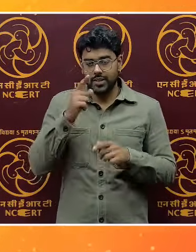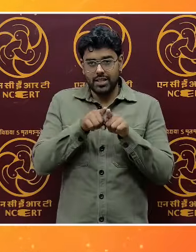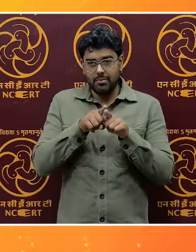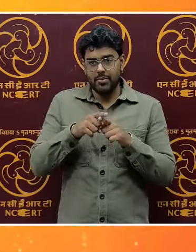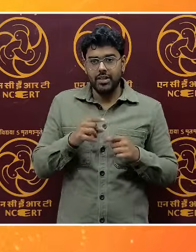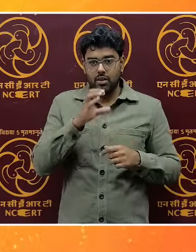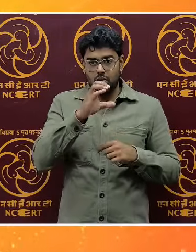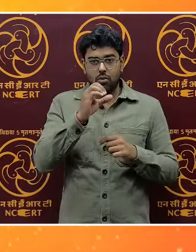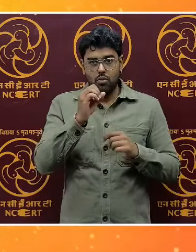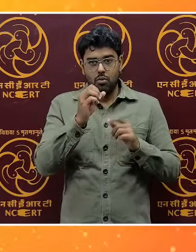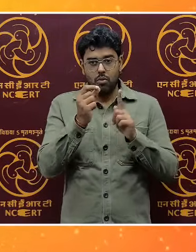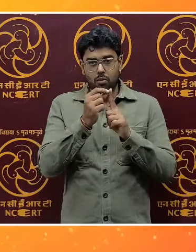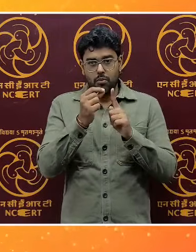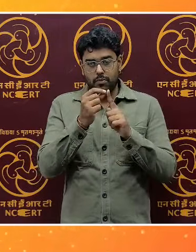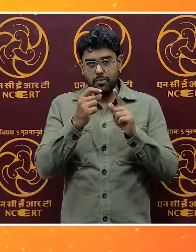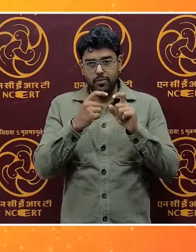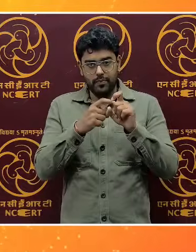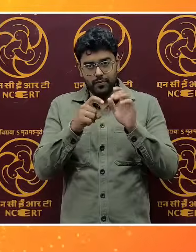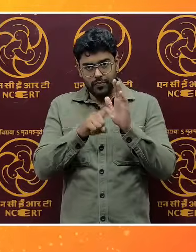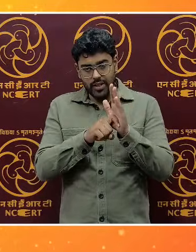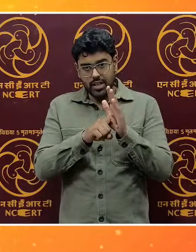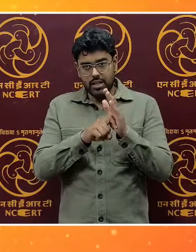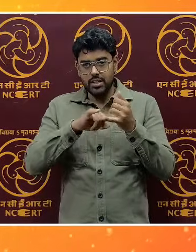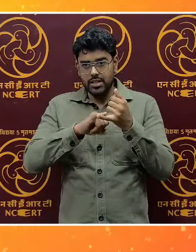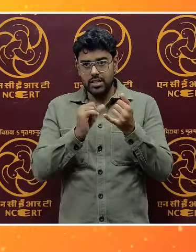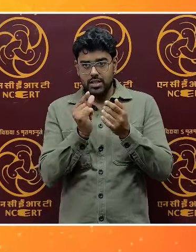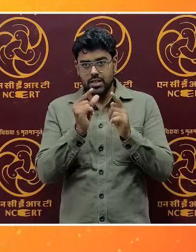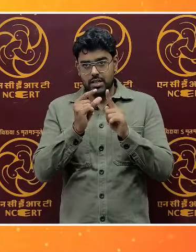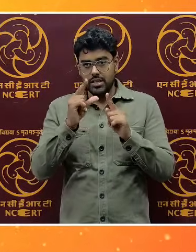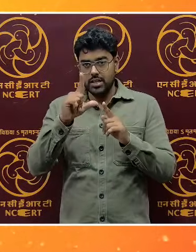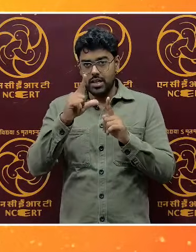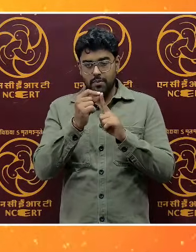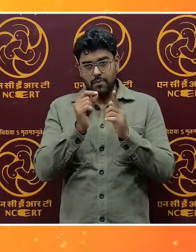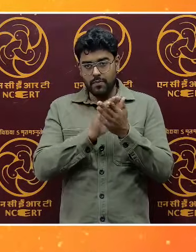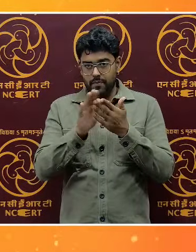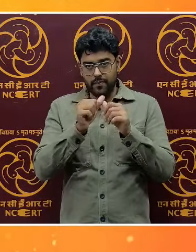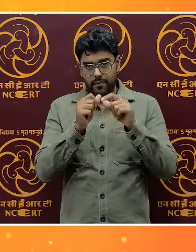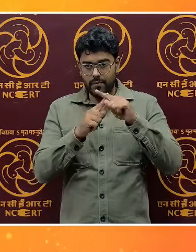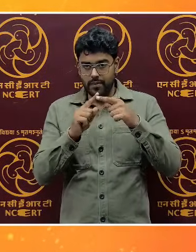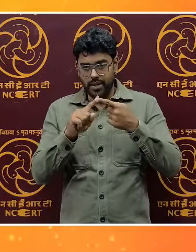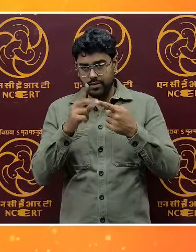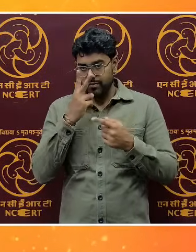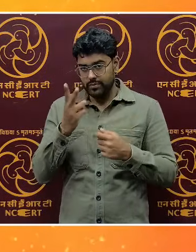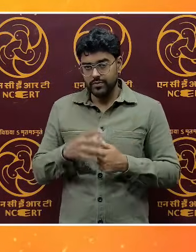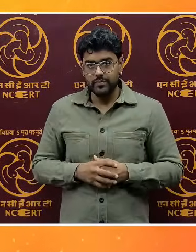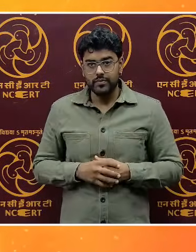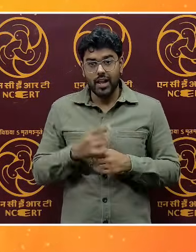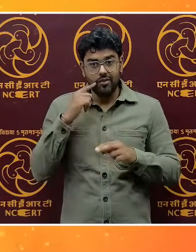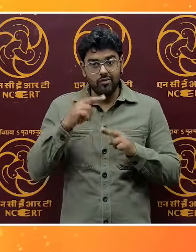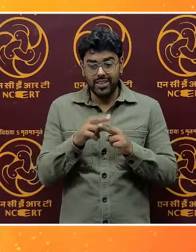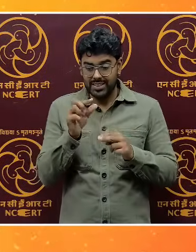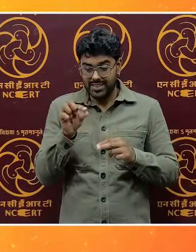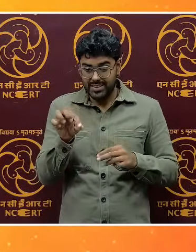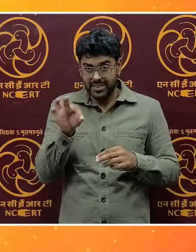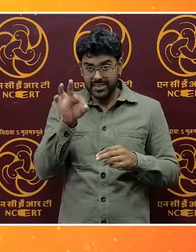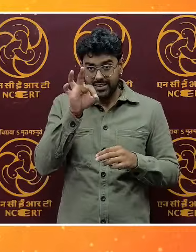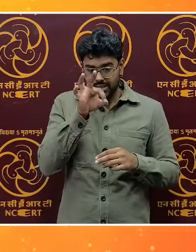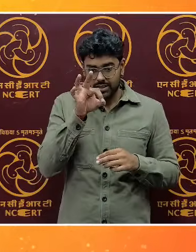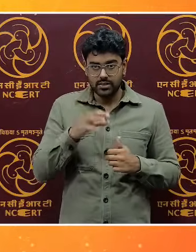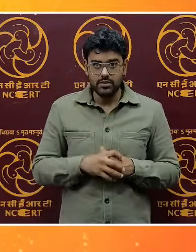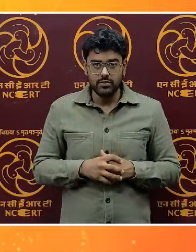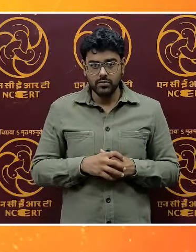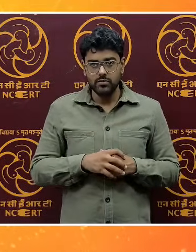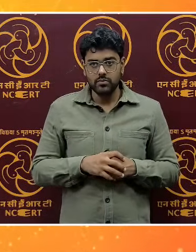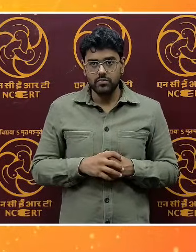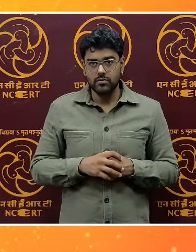copper sulfate. Now this has got the formula of CuSO4. Now if single crystal also, if I pick up from